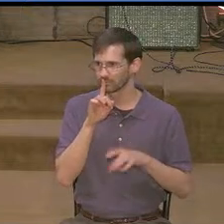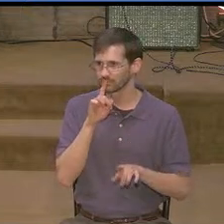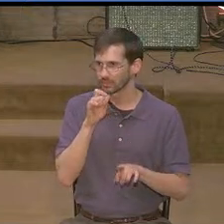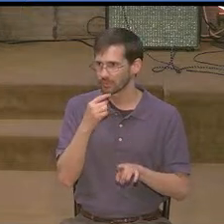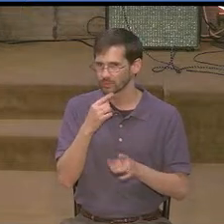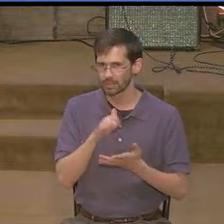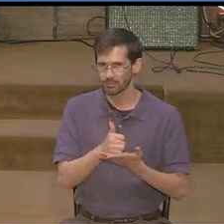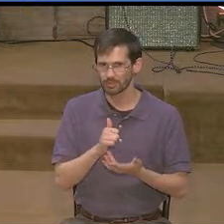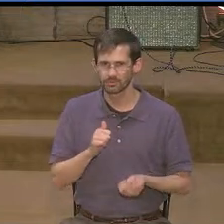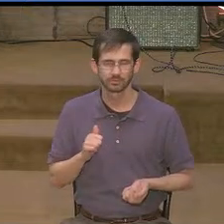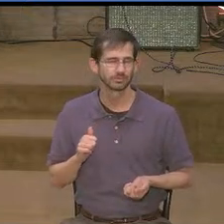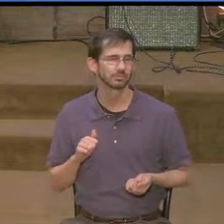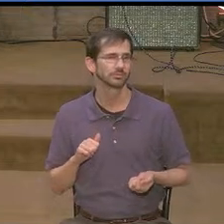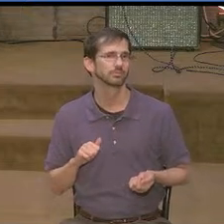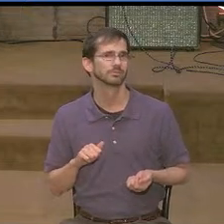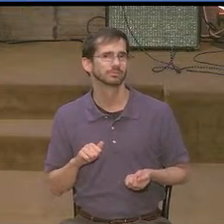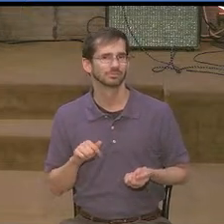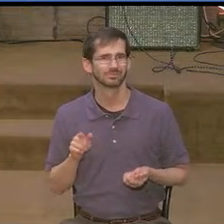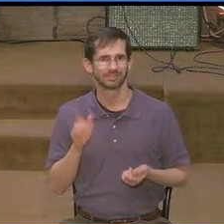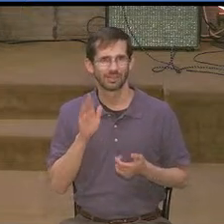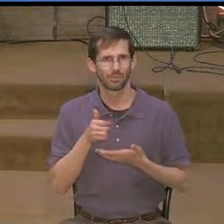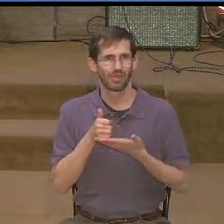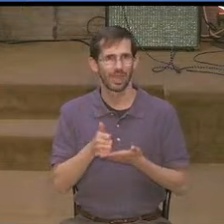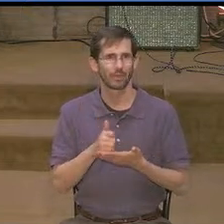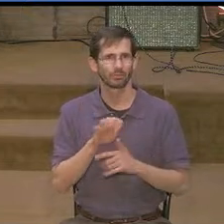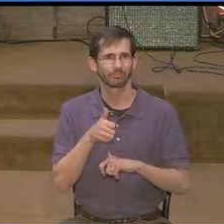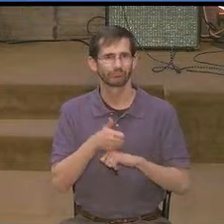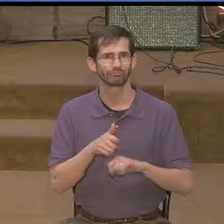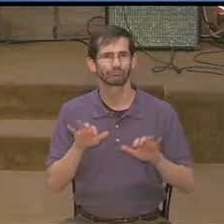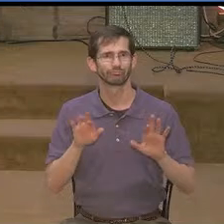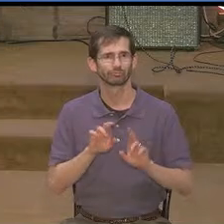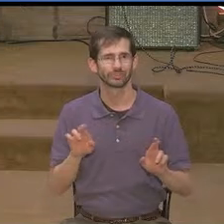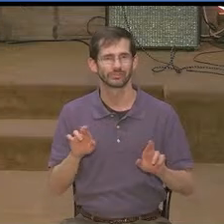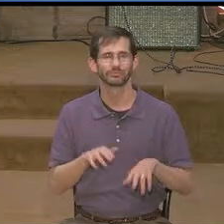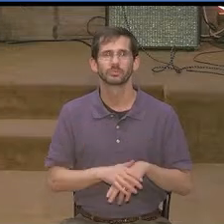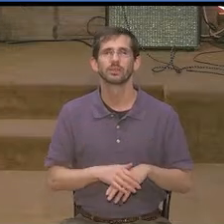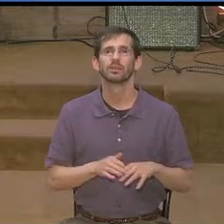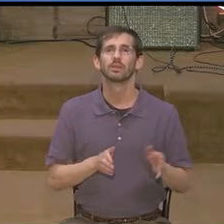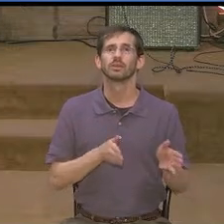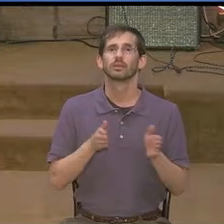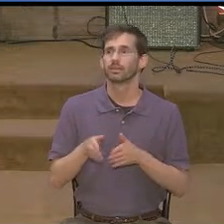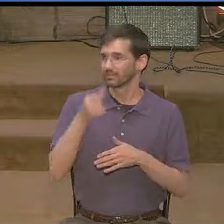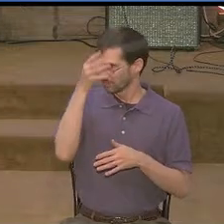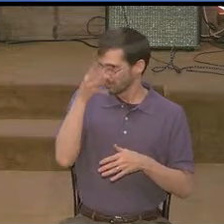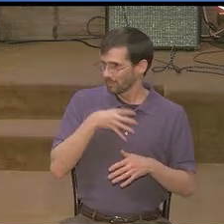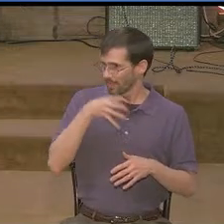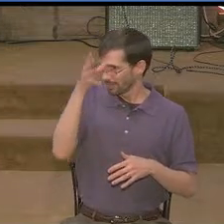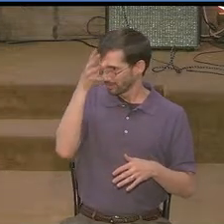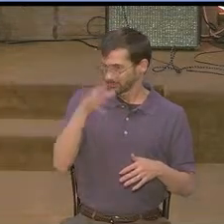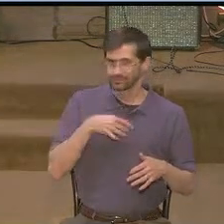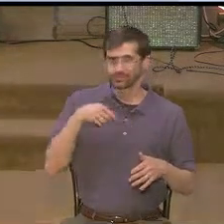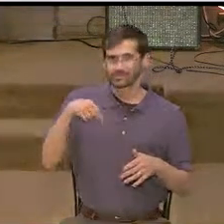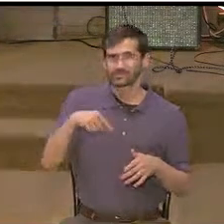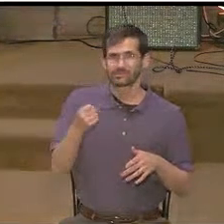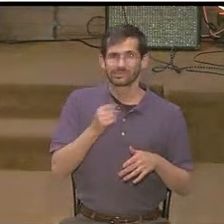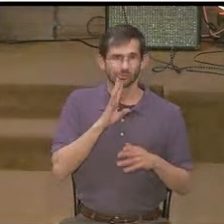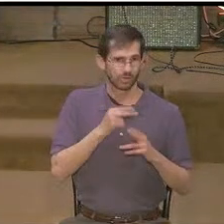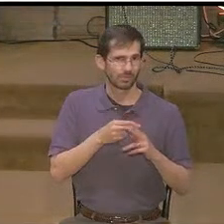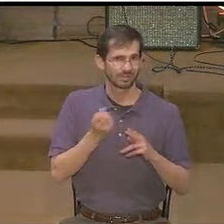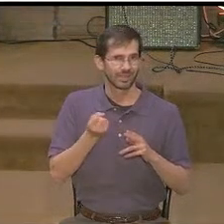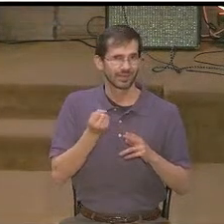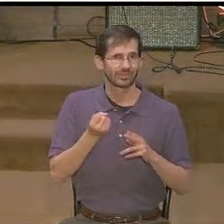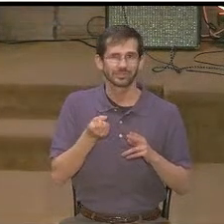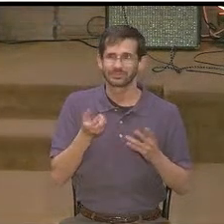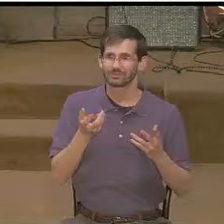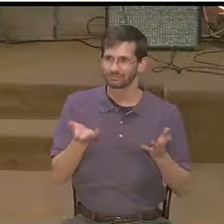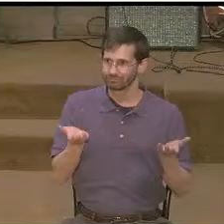All right? And he'll get you situated. All right? Gentlemen, this coming Saturday, talking about this Saturday, gentlemen, make some noise. You